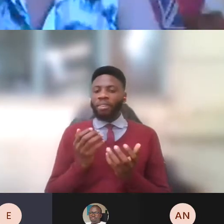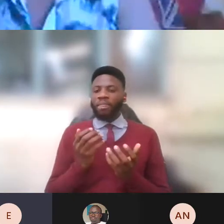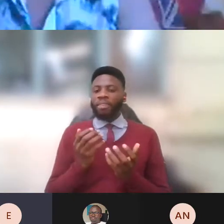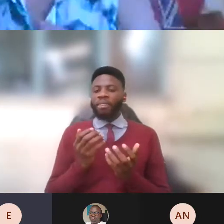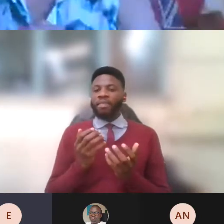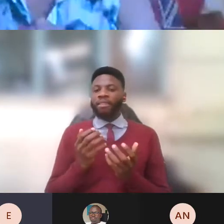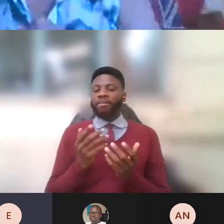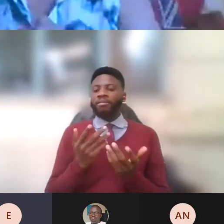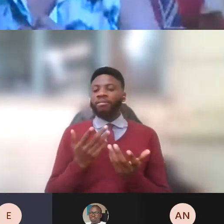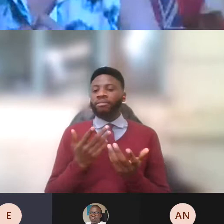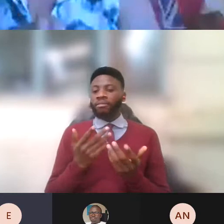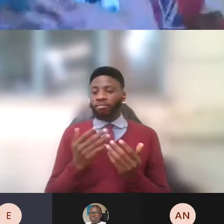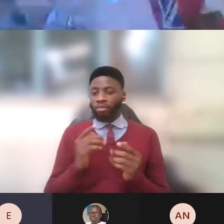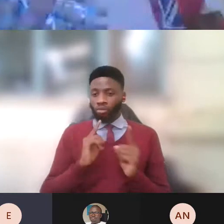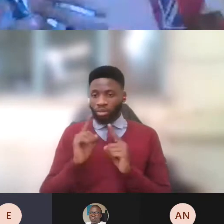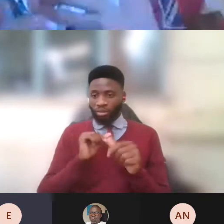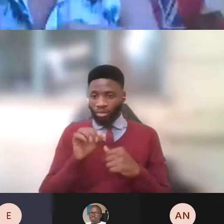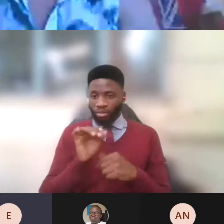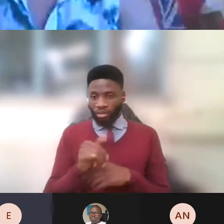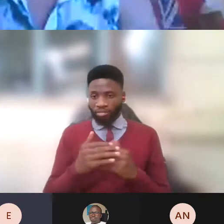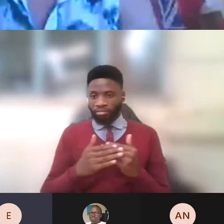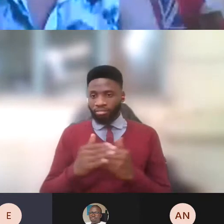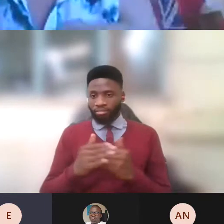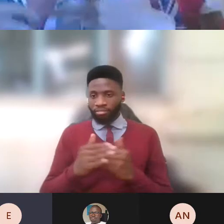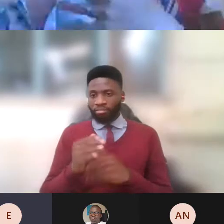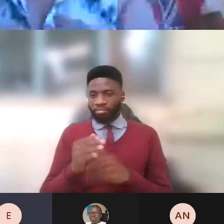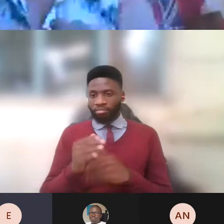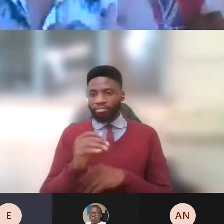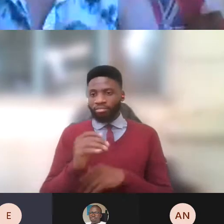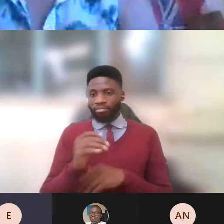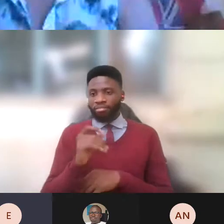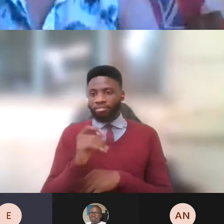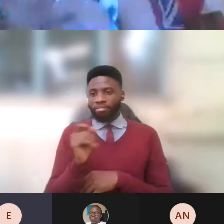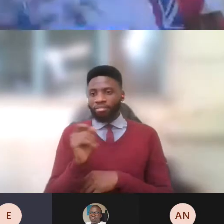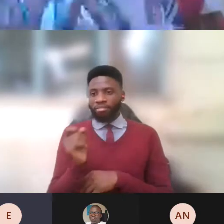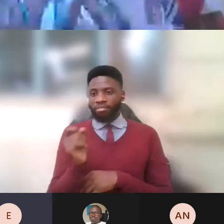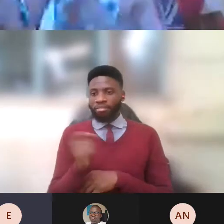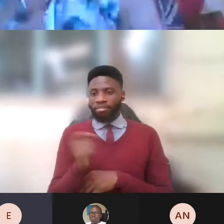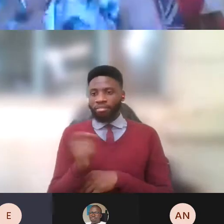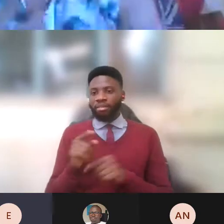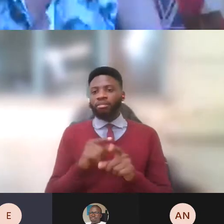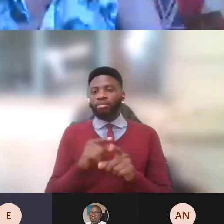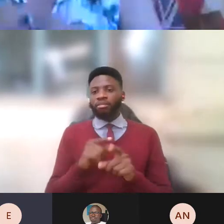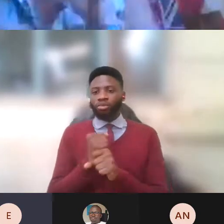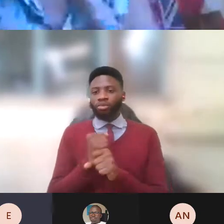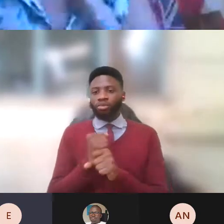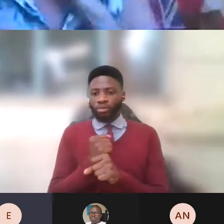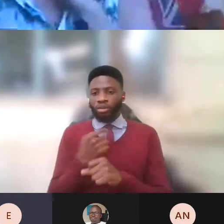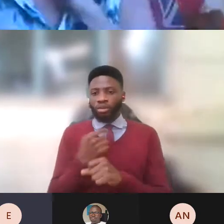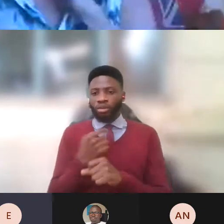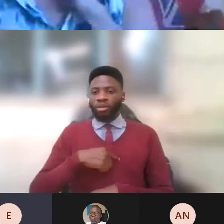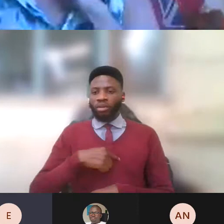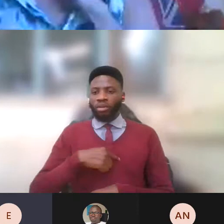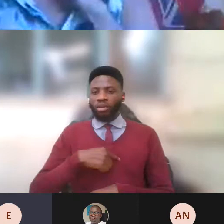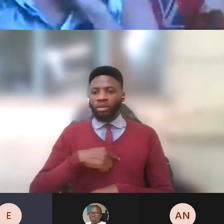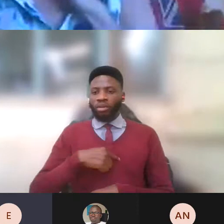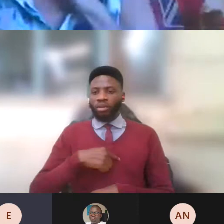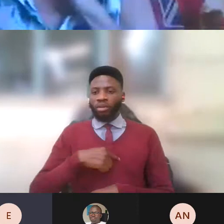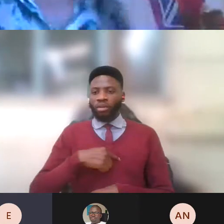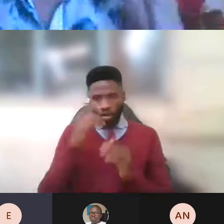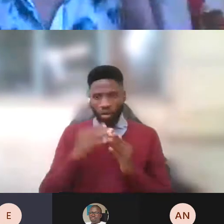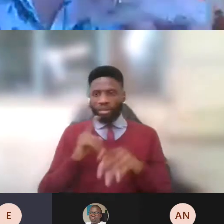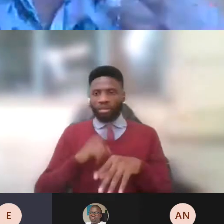to demonstrate these contrasts in order to get people to be more in the way that we want, because you can quite see how at a meta level we both